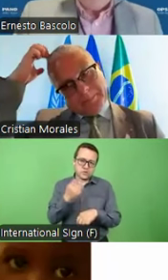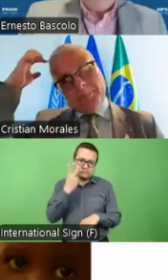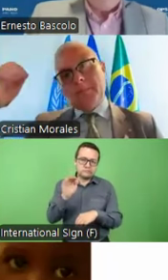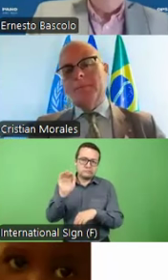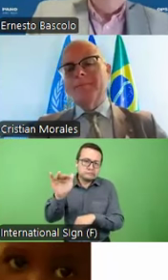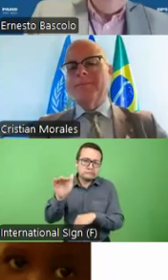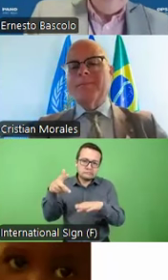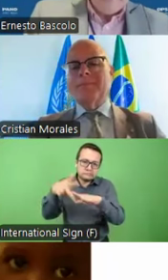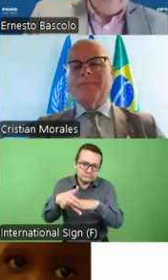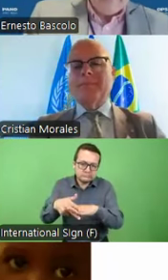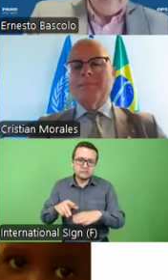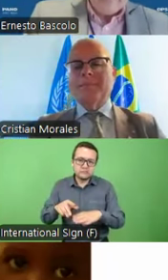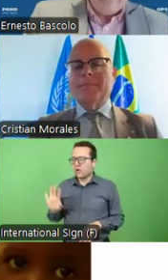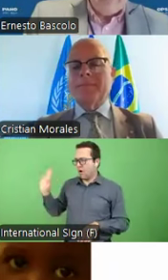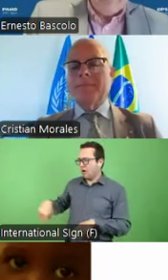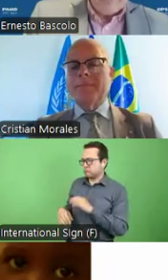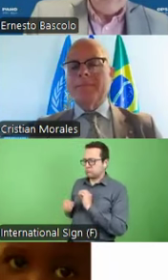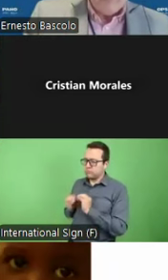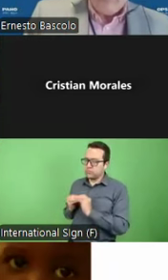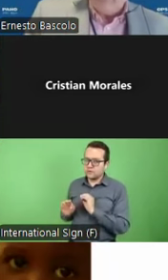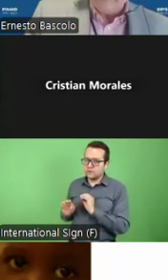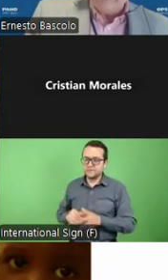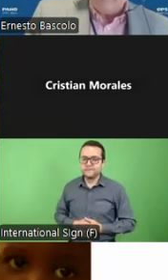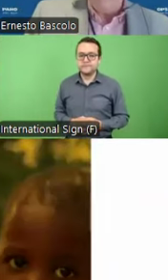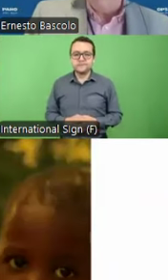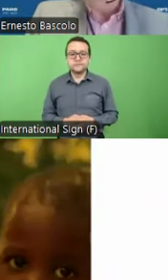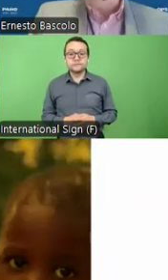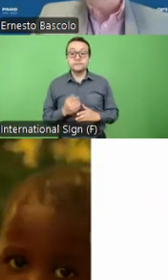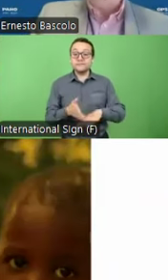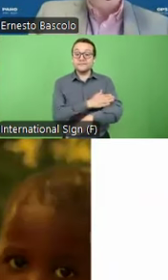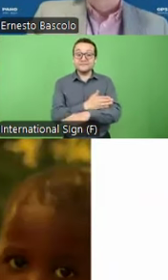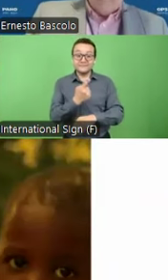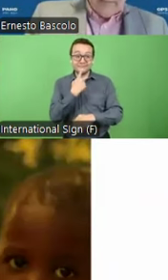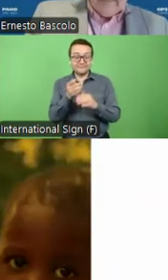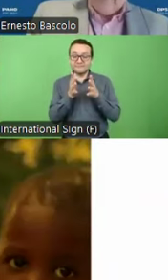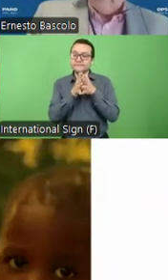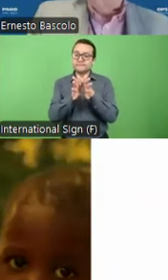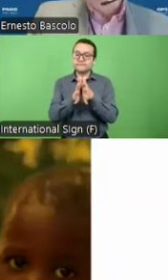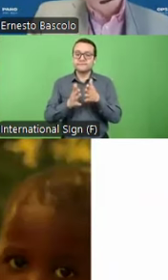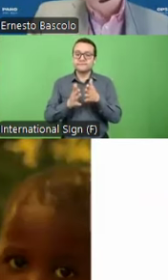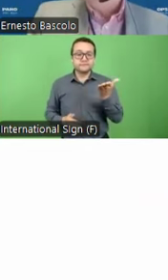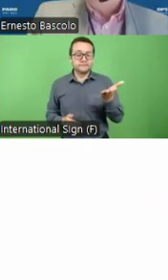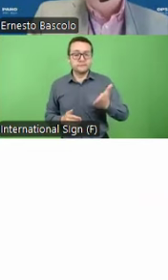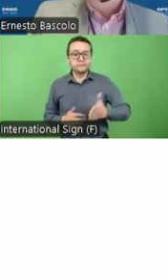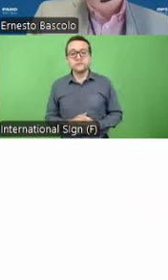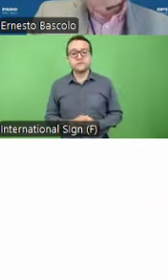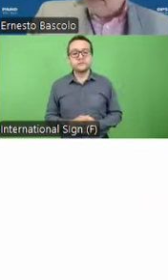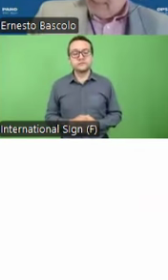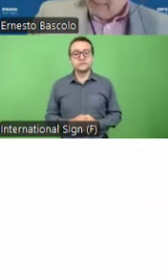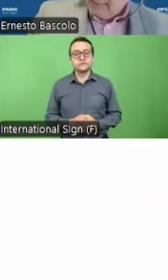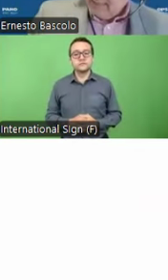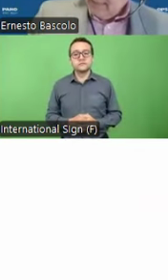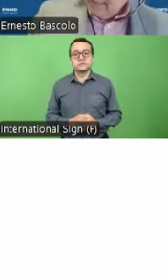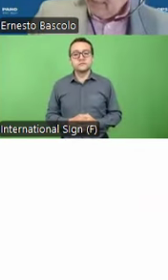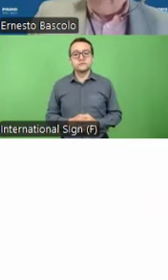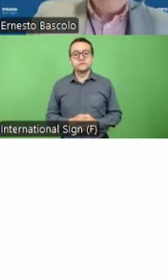for ningún the problema. interruption. No, not a problem. Bueno, Okay. como le So, comentaba like I was previamente, previously eh, saying,